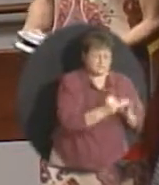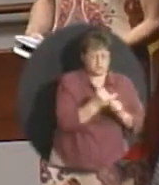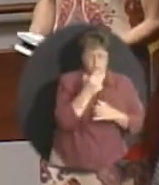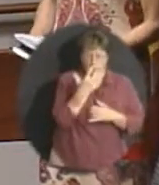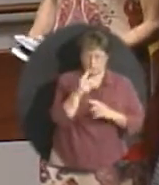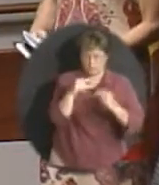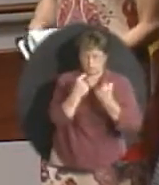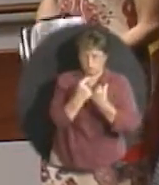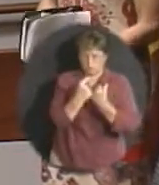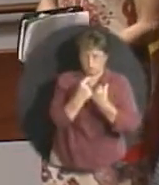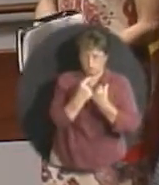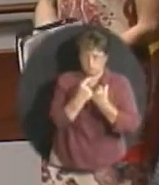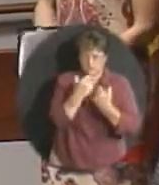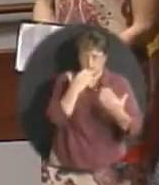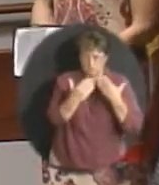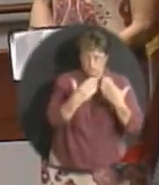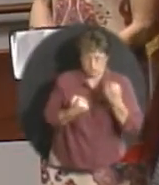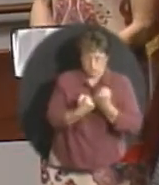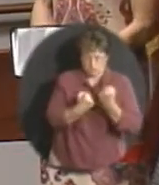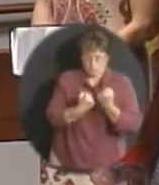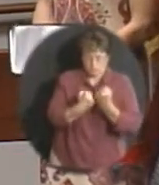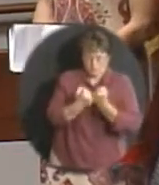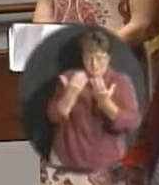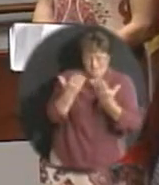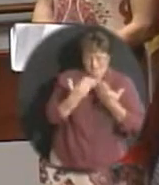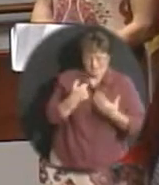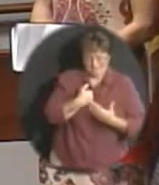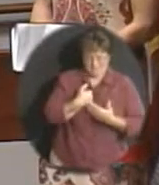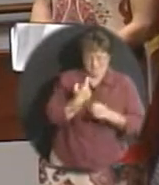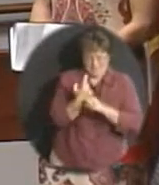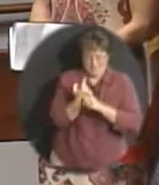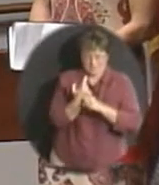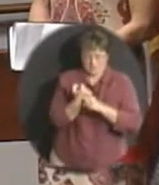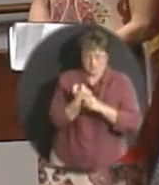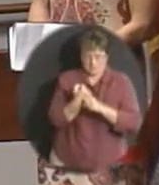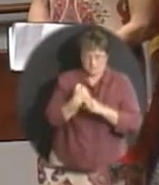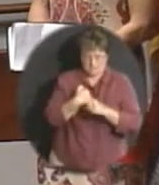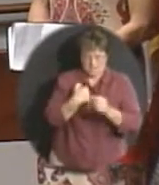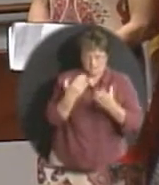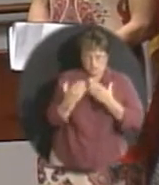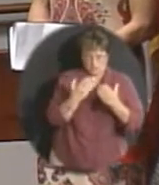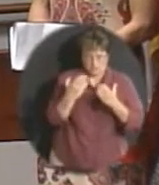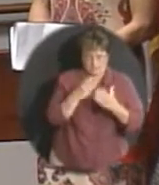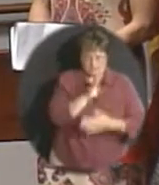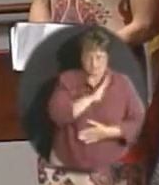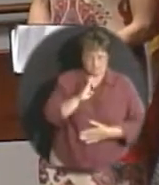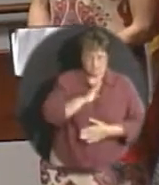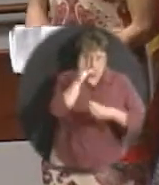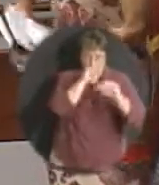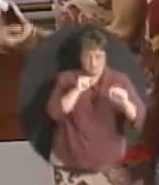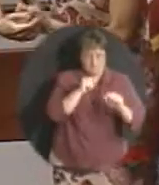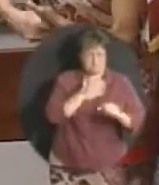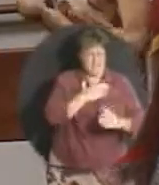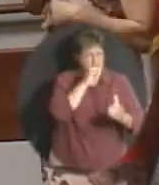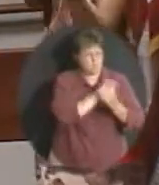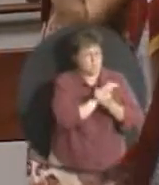for the support they gave me last year as I served as board president. First of all, my wife, Vicki.